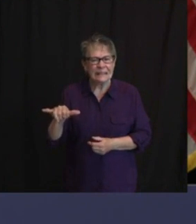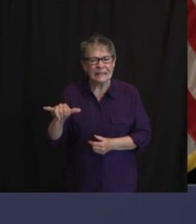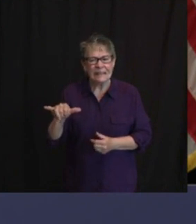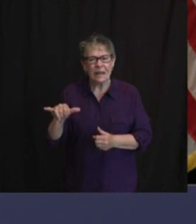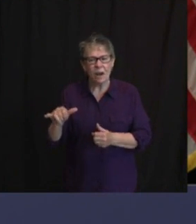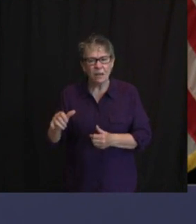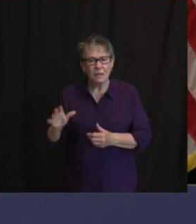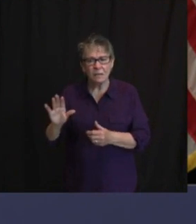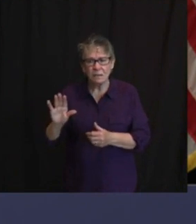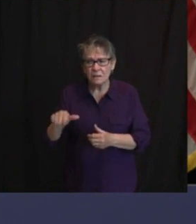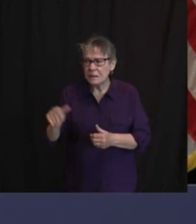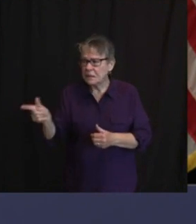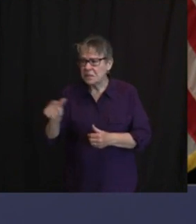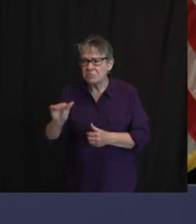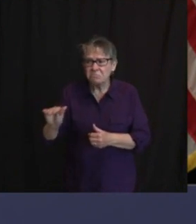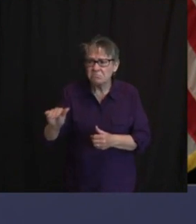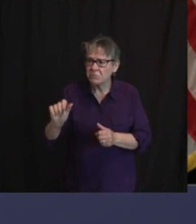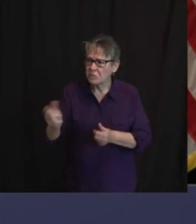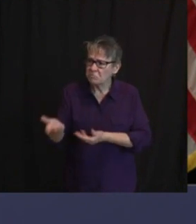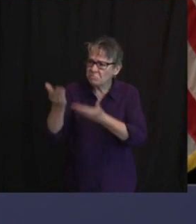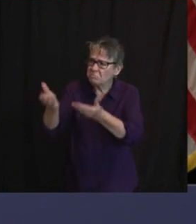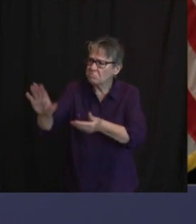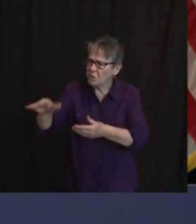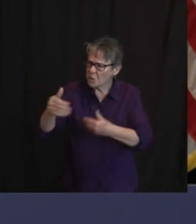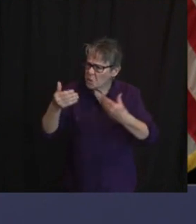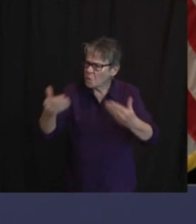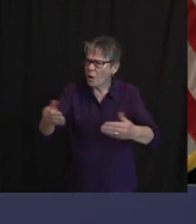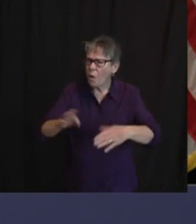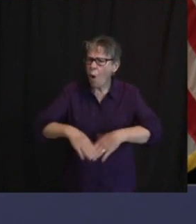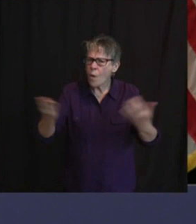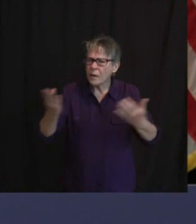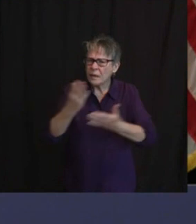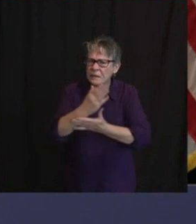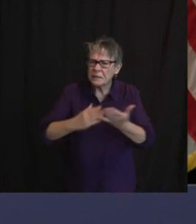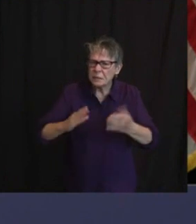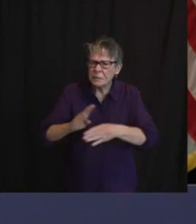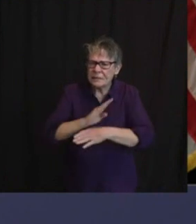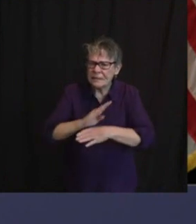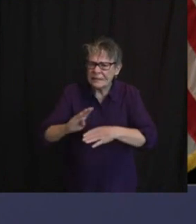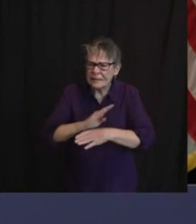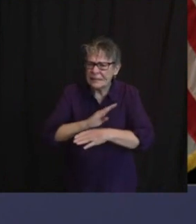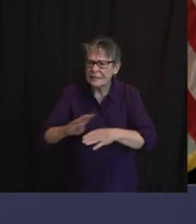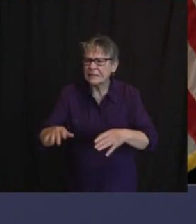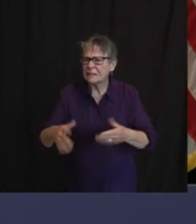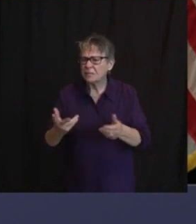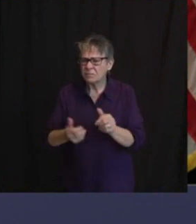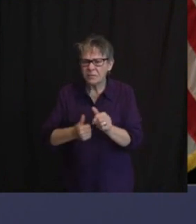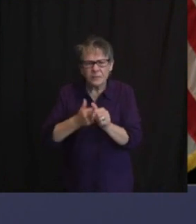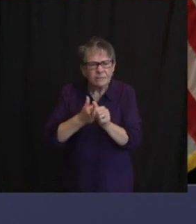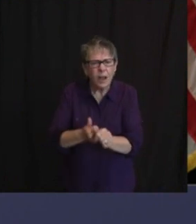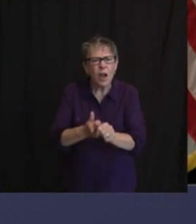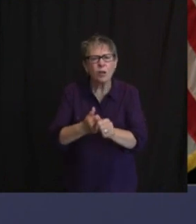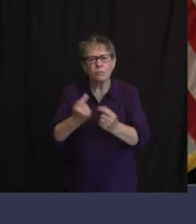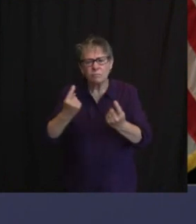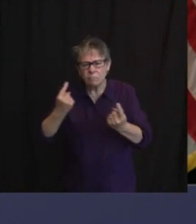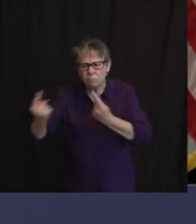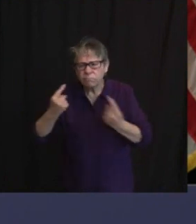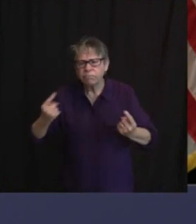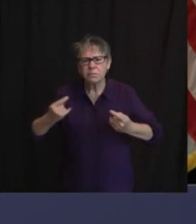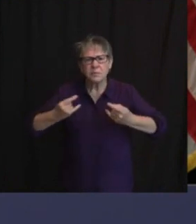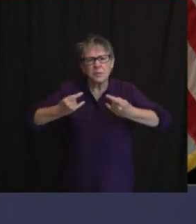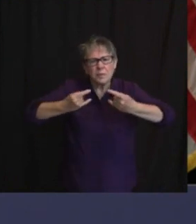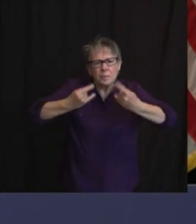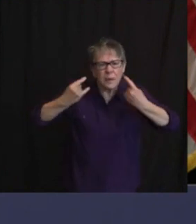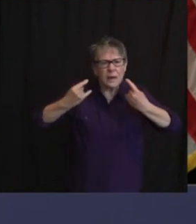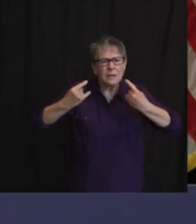Matt Placken, welcome, Chief Counsel. Any comment about the limits or duration of the executive power? So there's